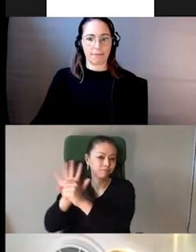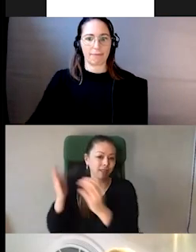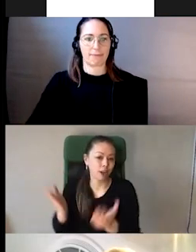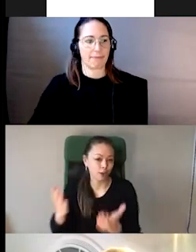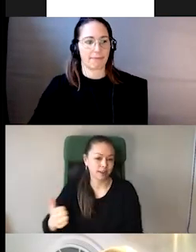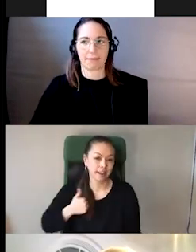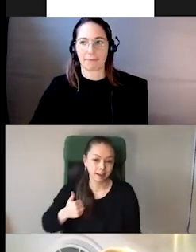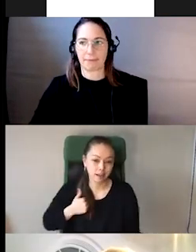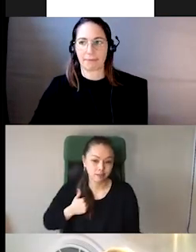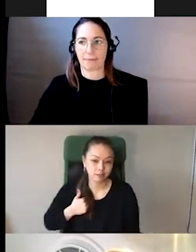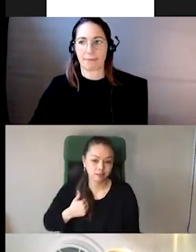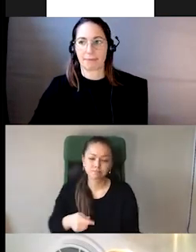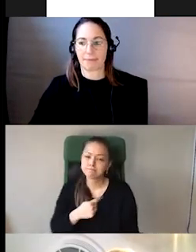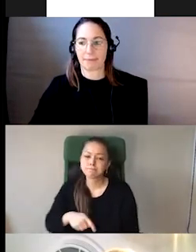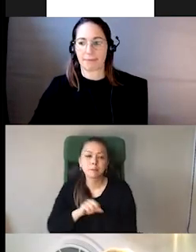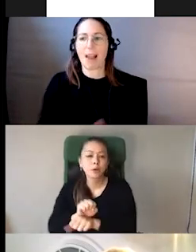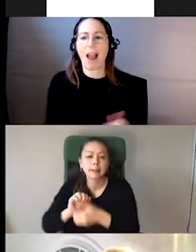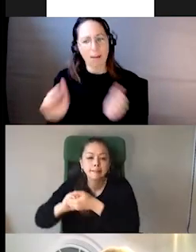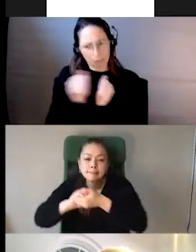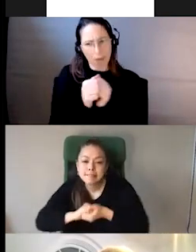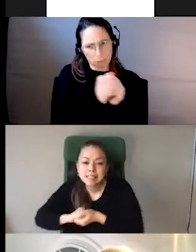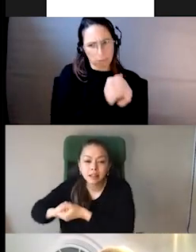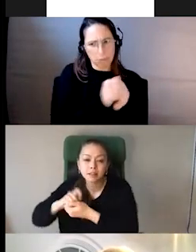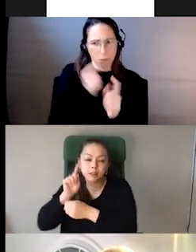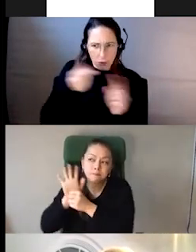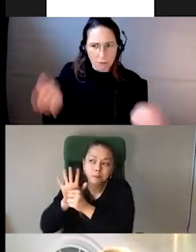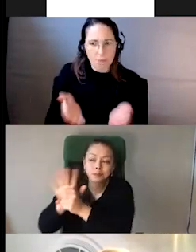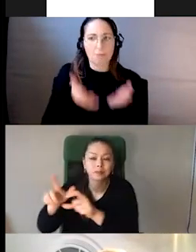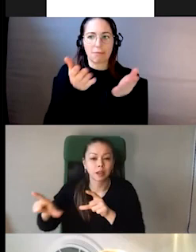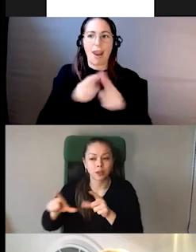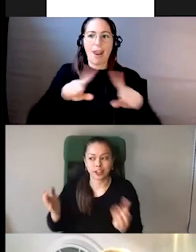And we are working together to promote the languages of Canada.